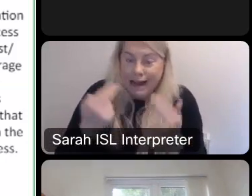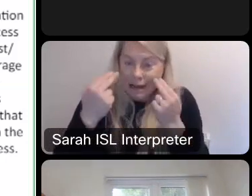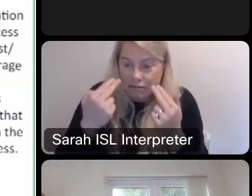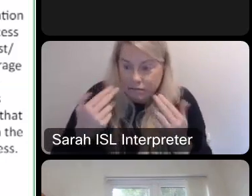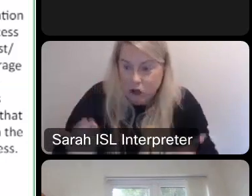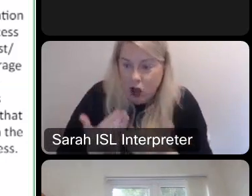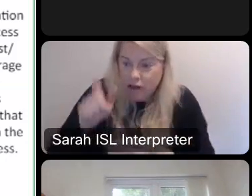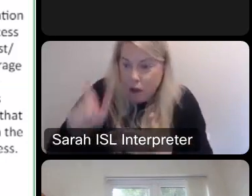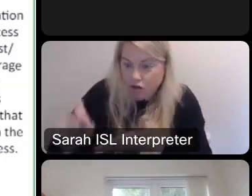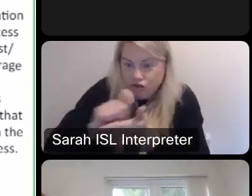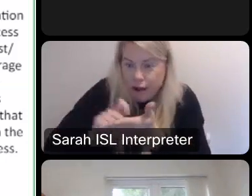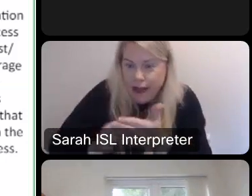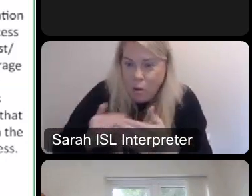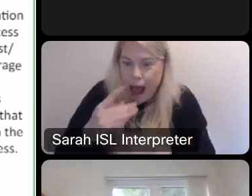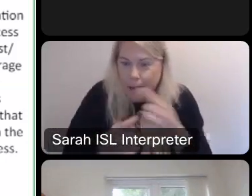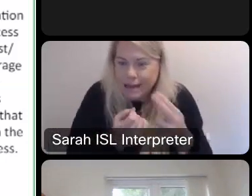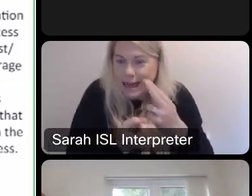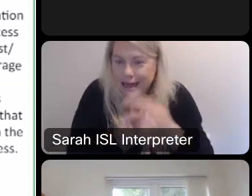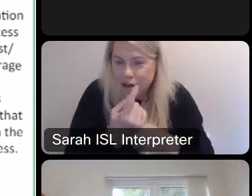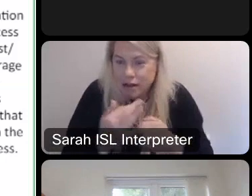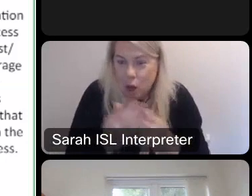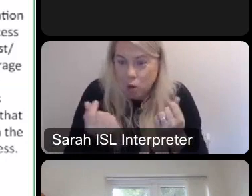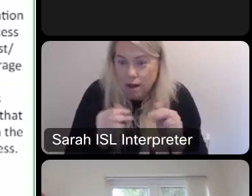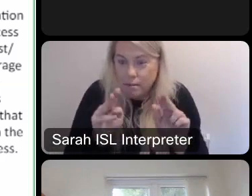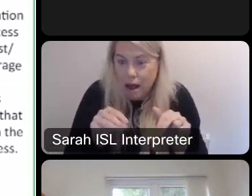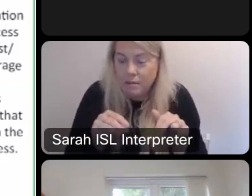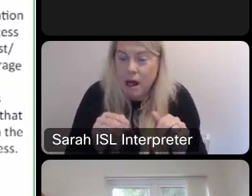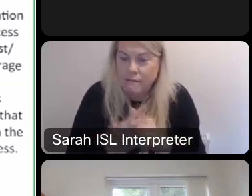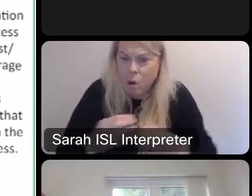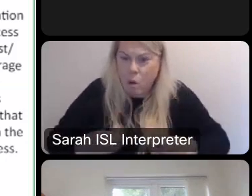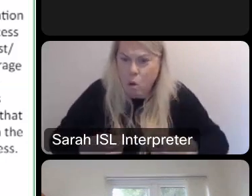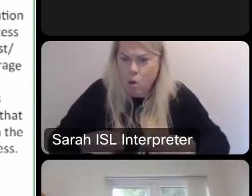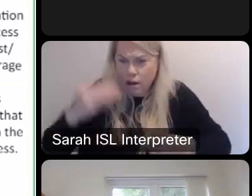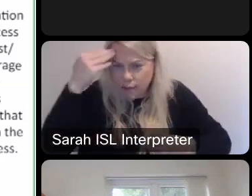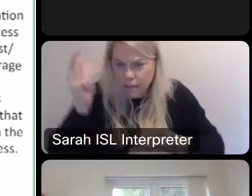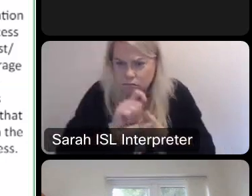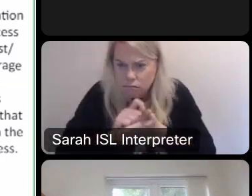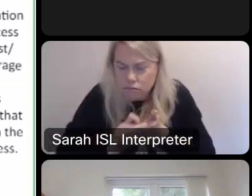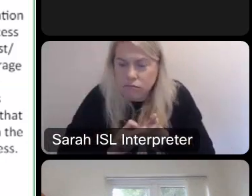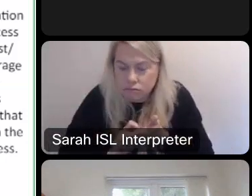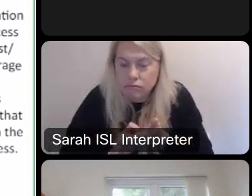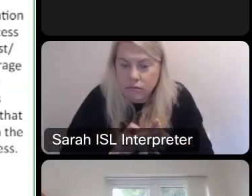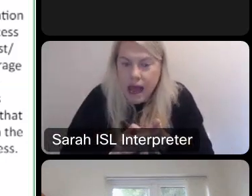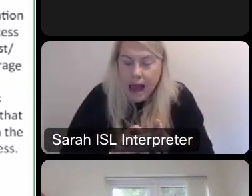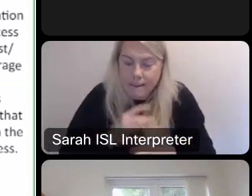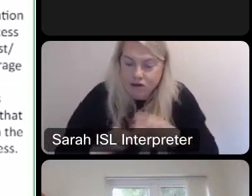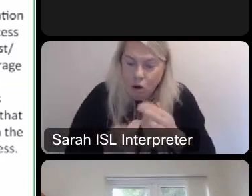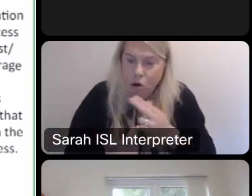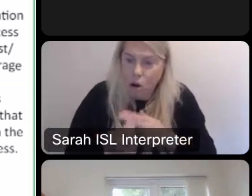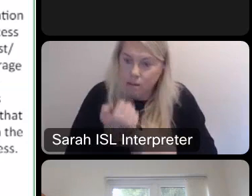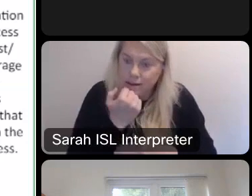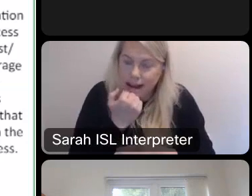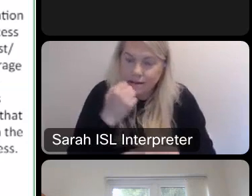the incident as soon as possible for their own record, and ensure that they're kept up to date and involved in the incident review and open